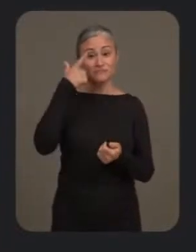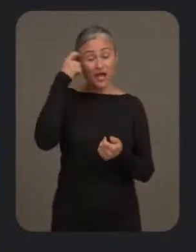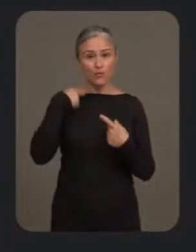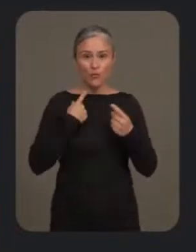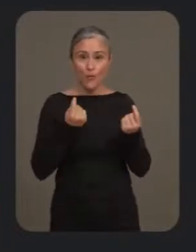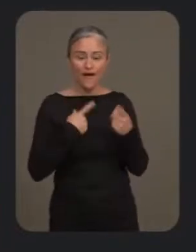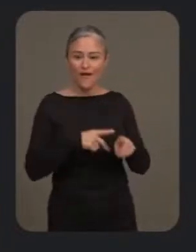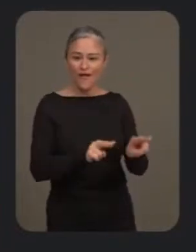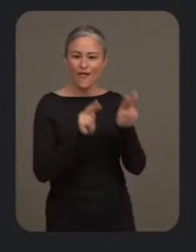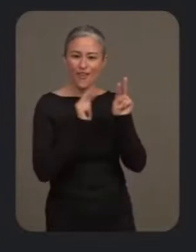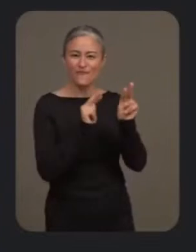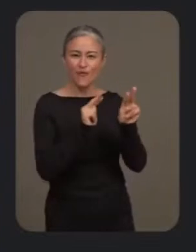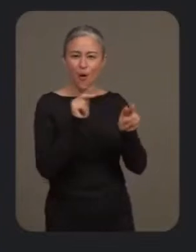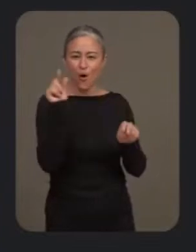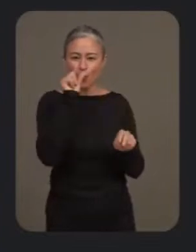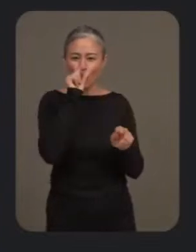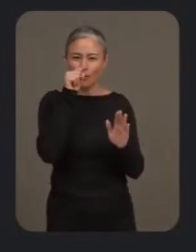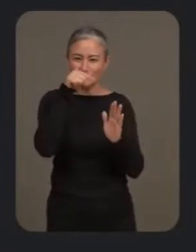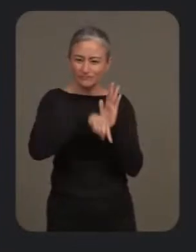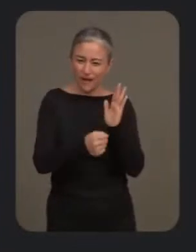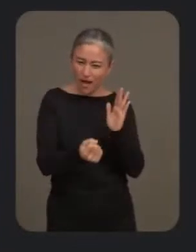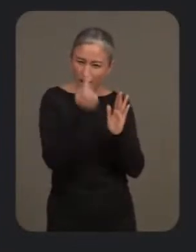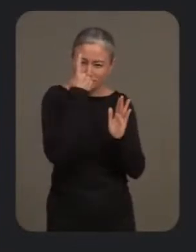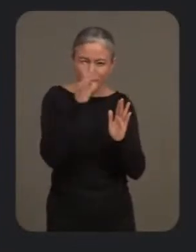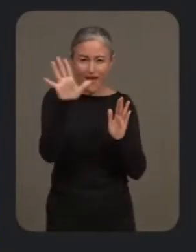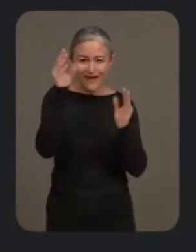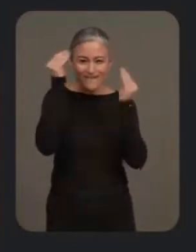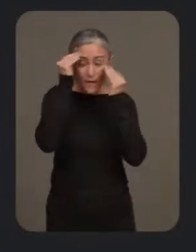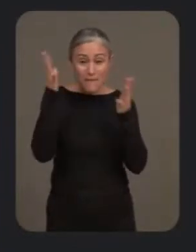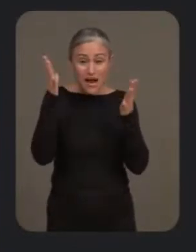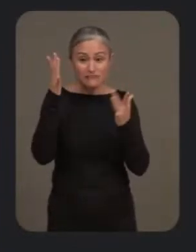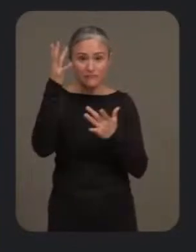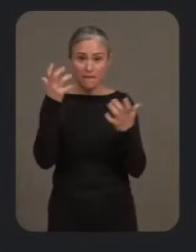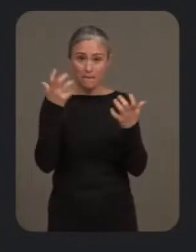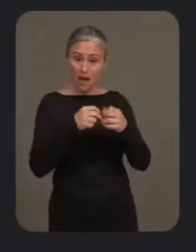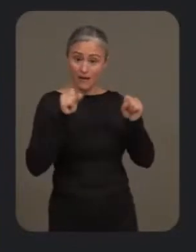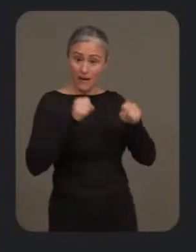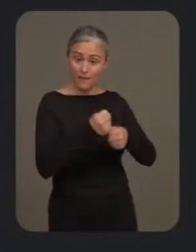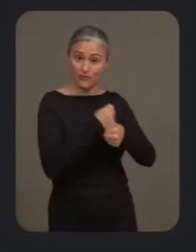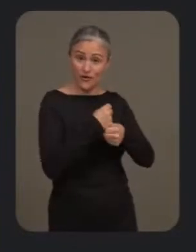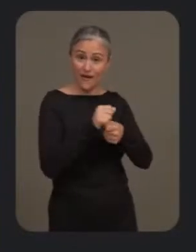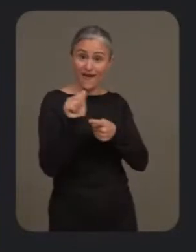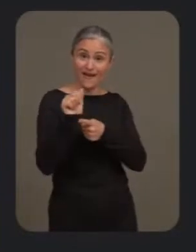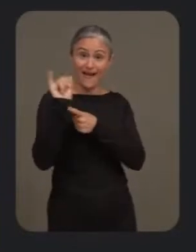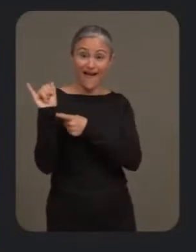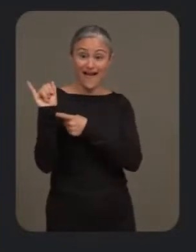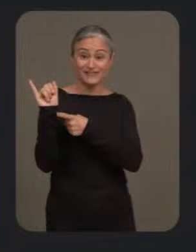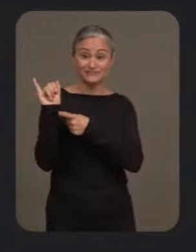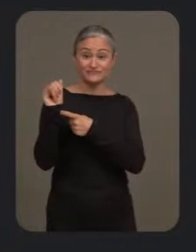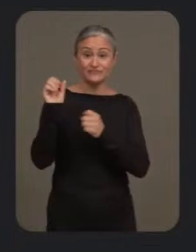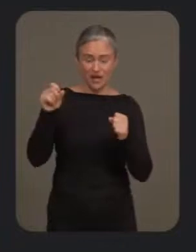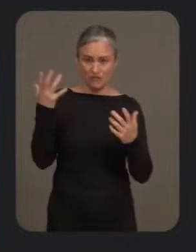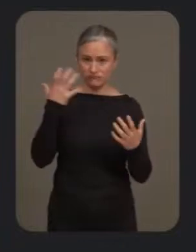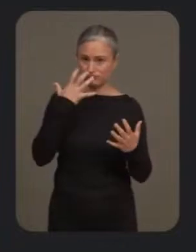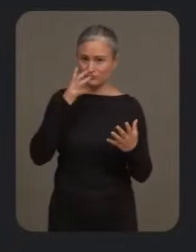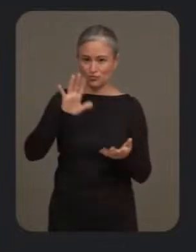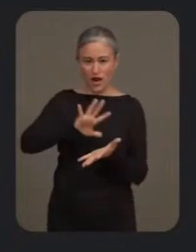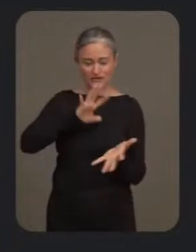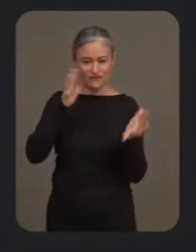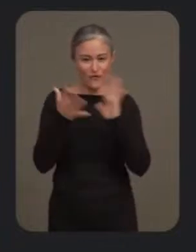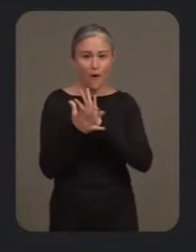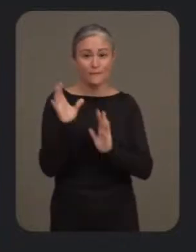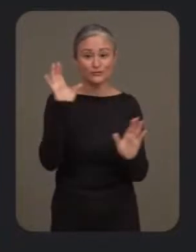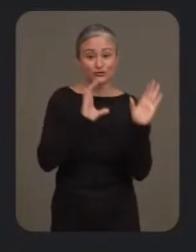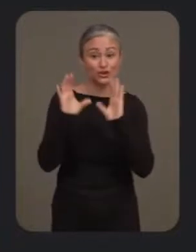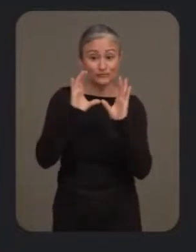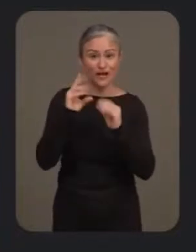deep understanding of information, combined with the capabilities of generative AI, can transform search and